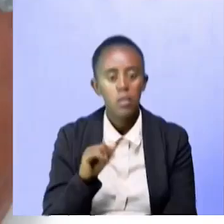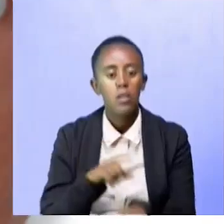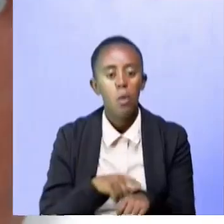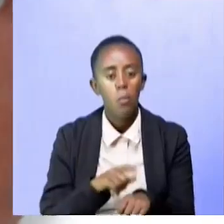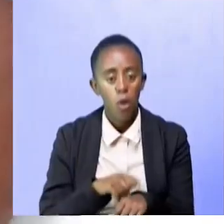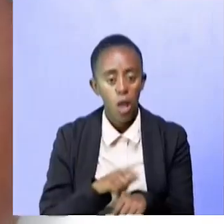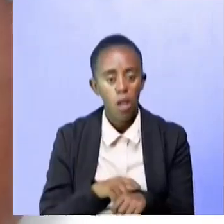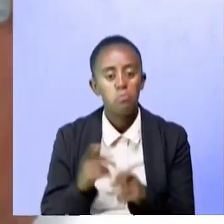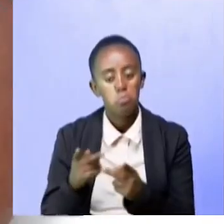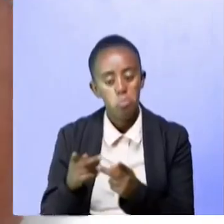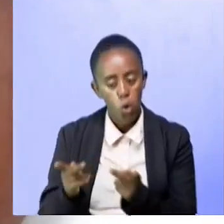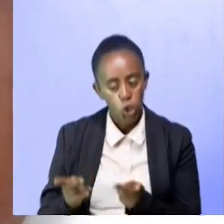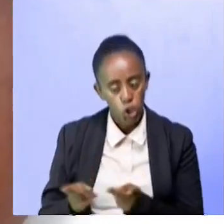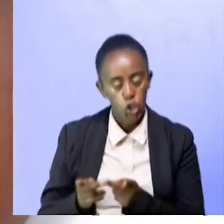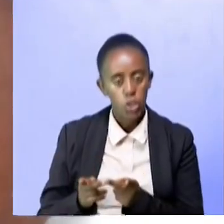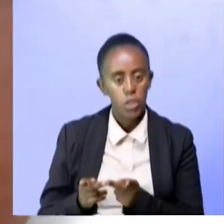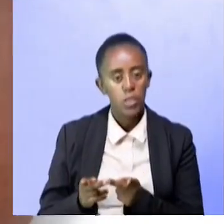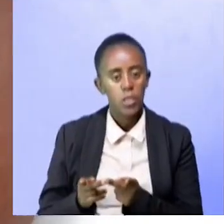position